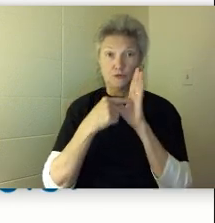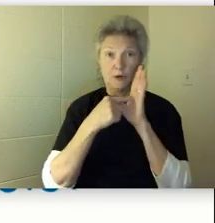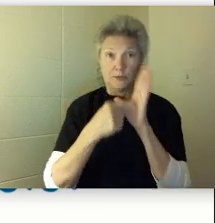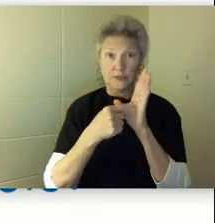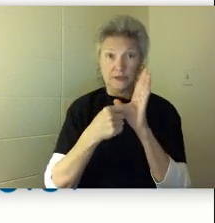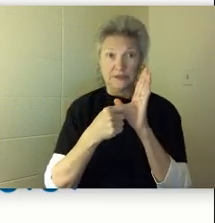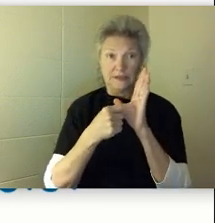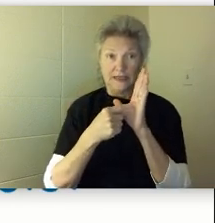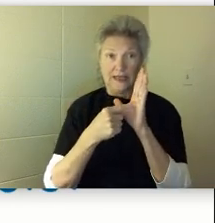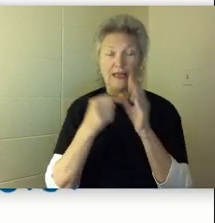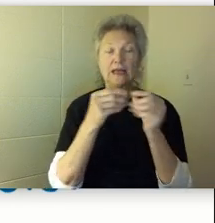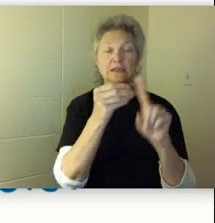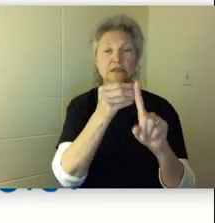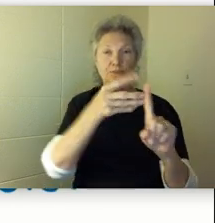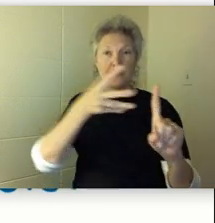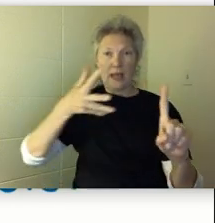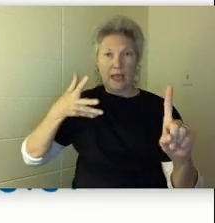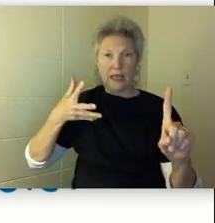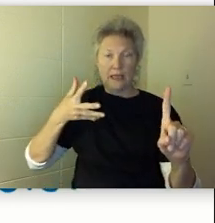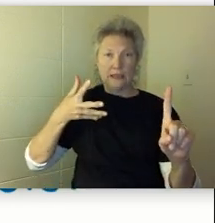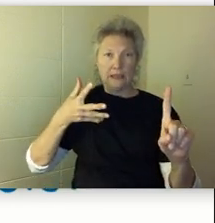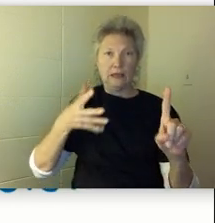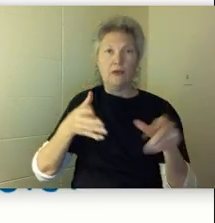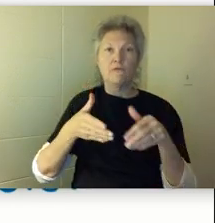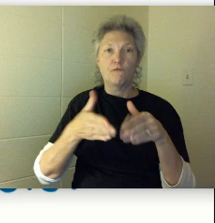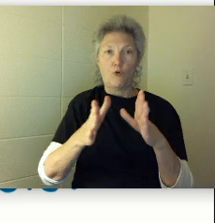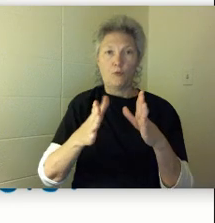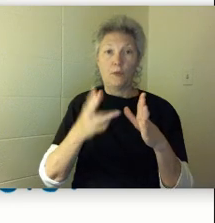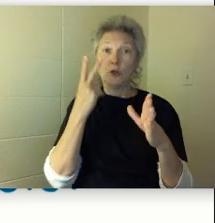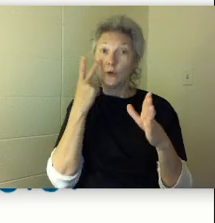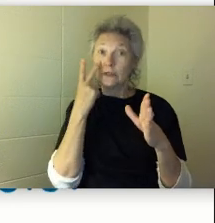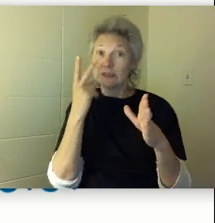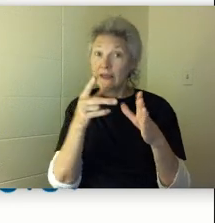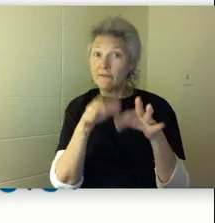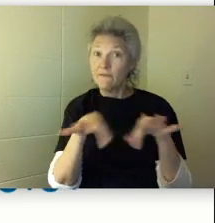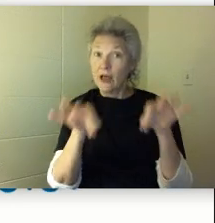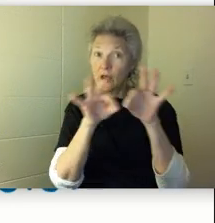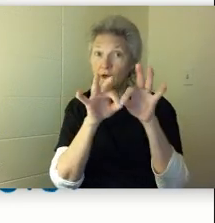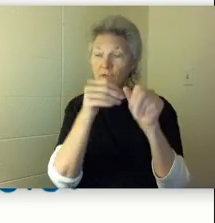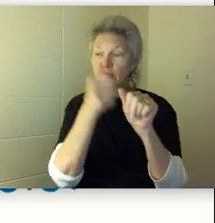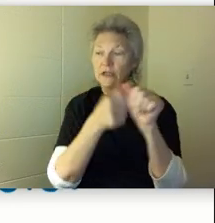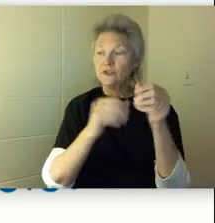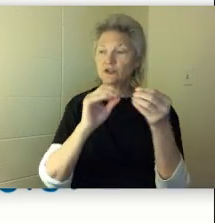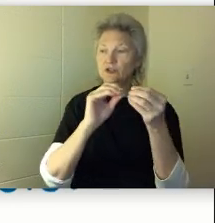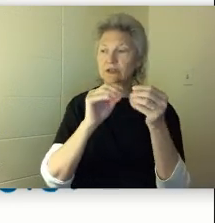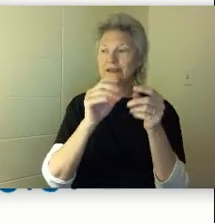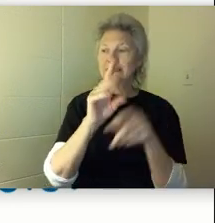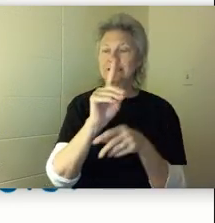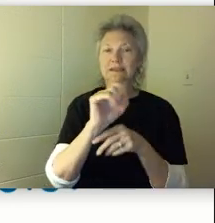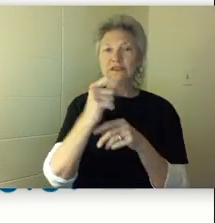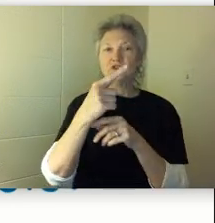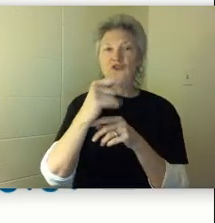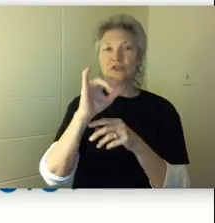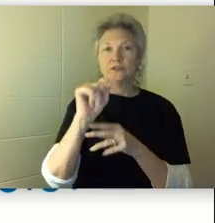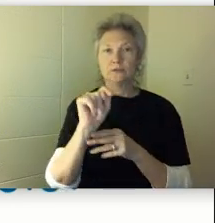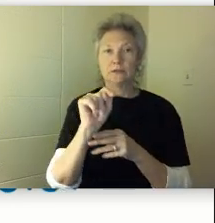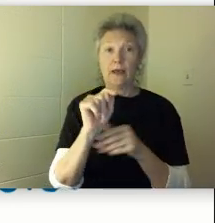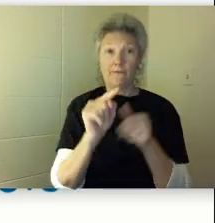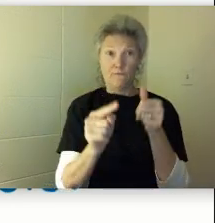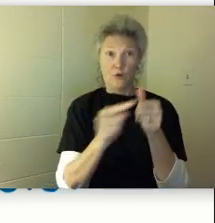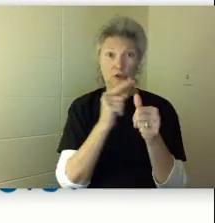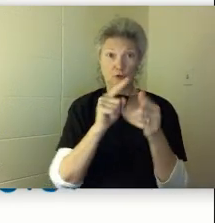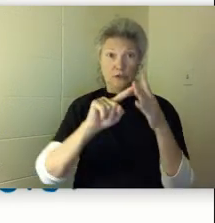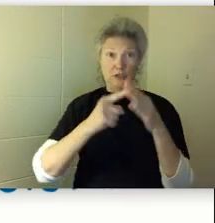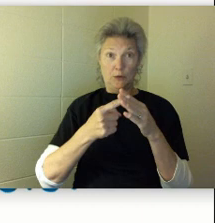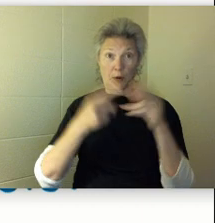represented in expanded form, and you can see the value of each digit. First, we'll